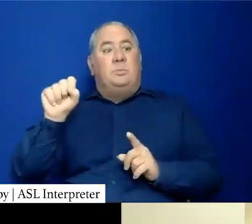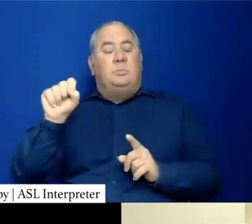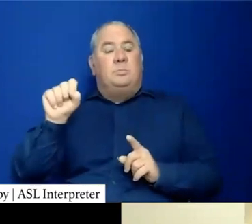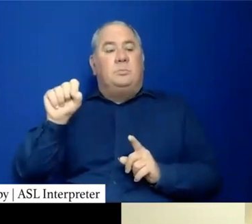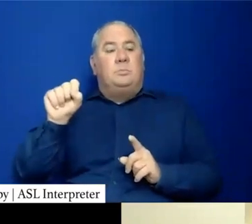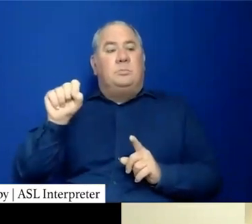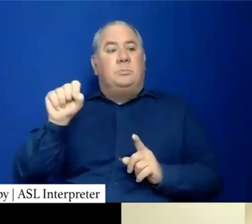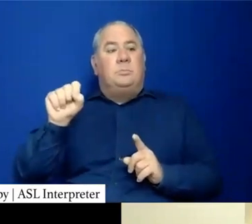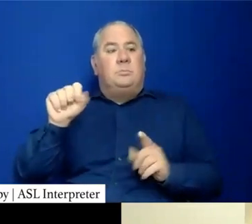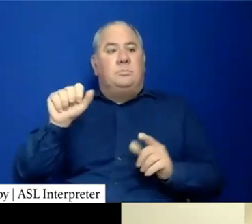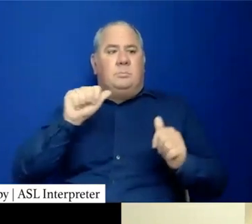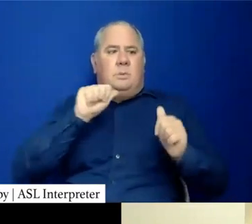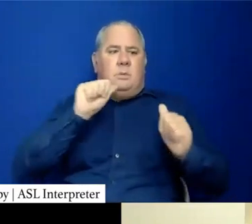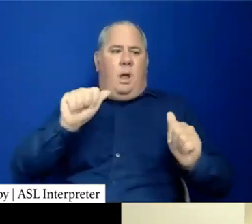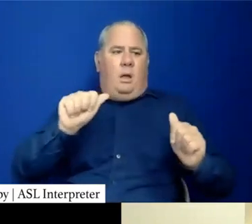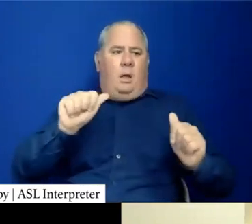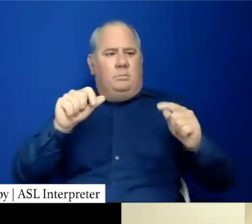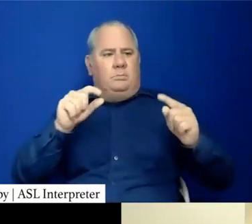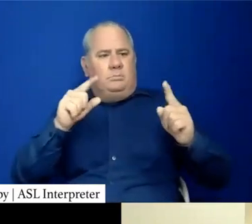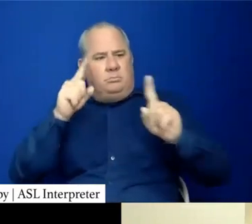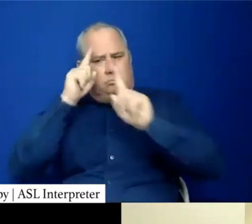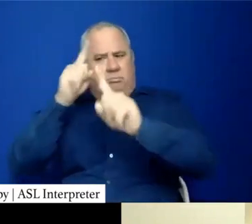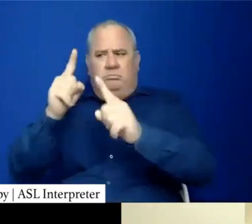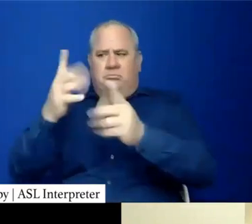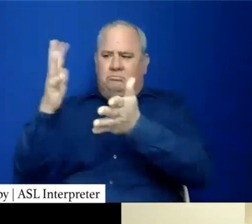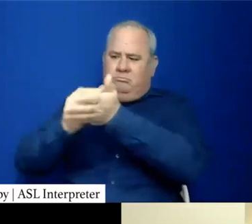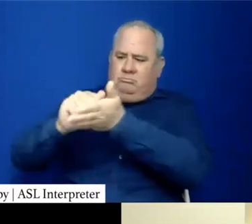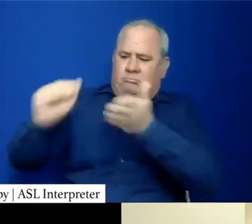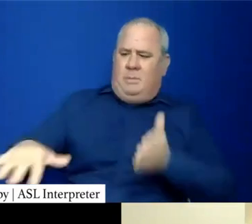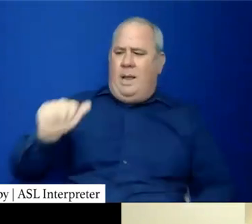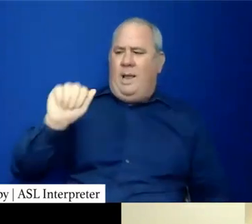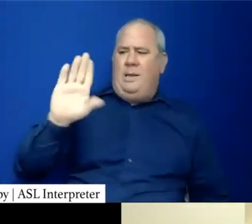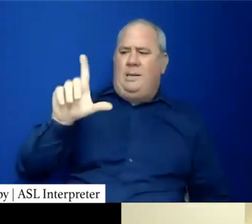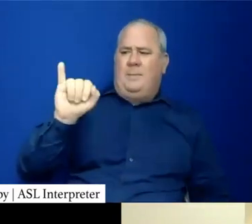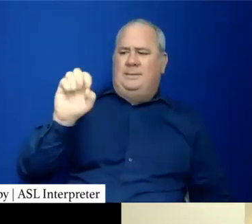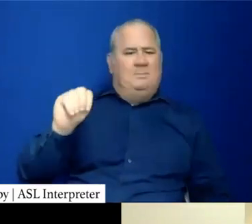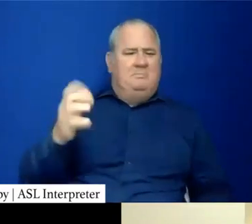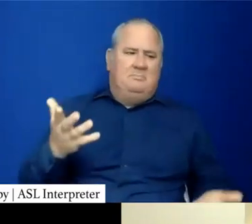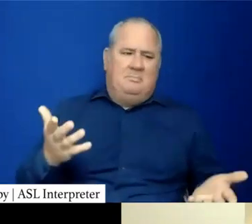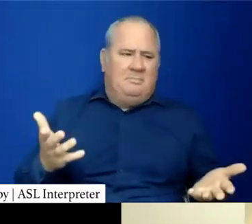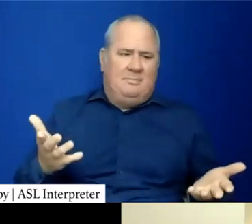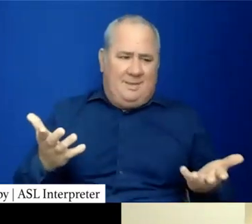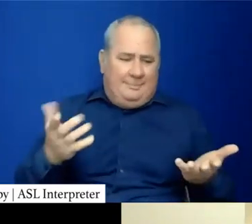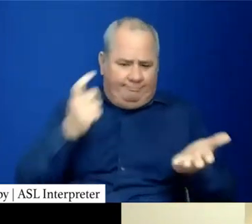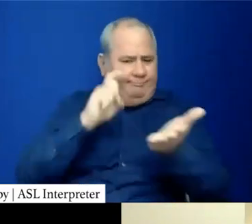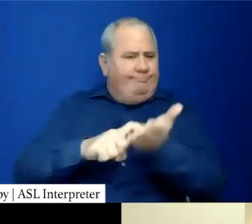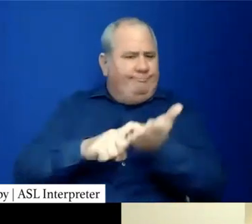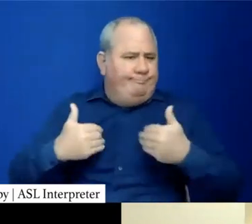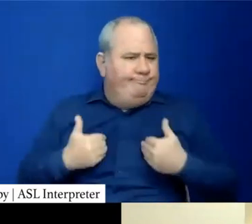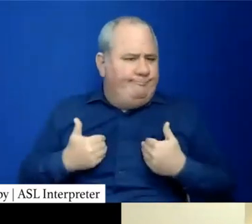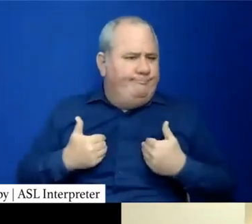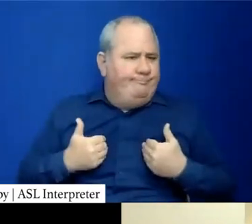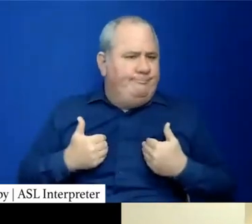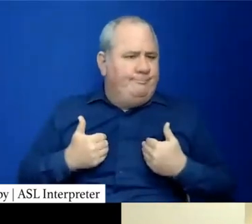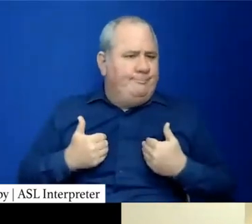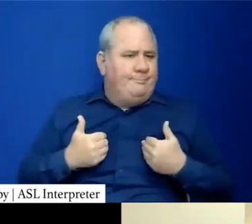of ableism. And the fact that nobody thought to mention ableism as one reason why people might